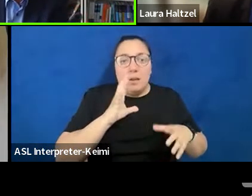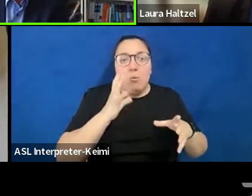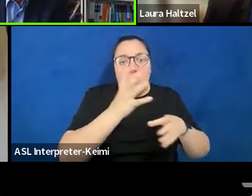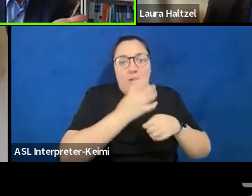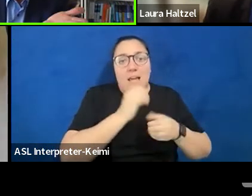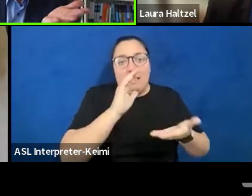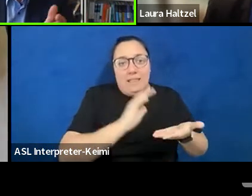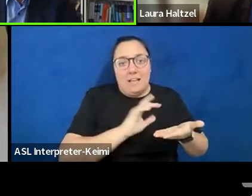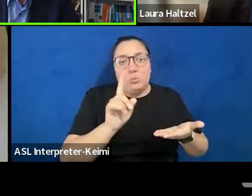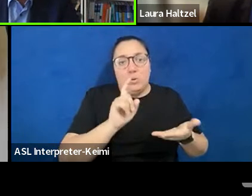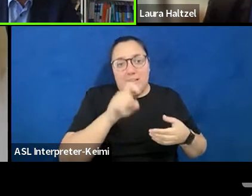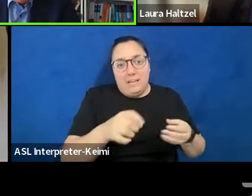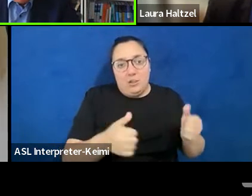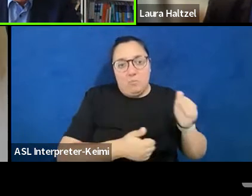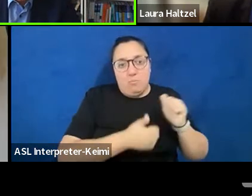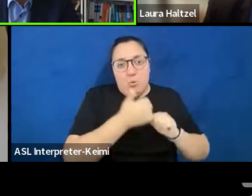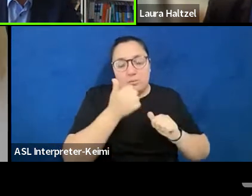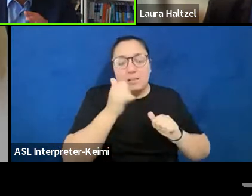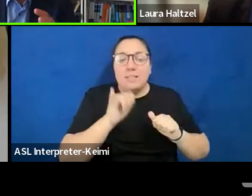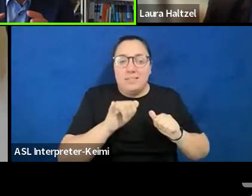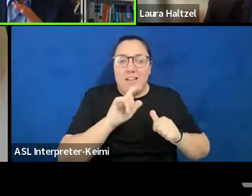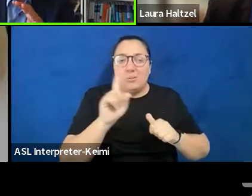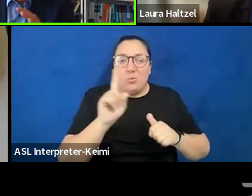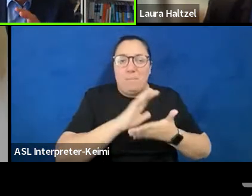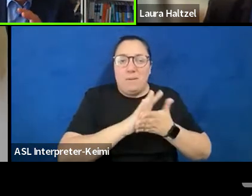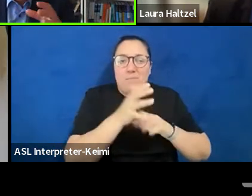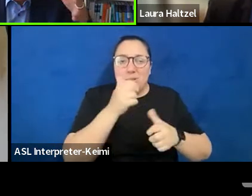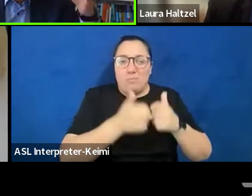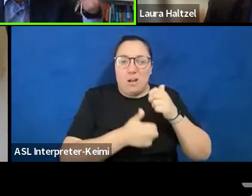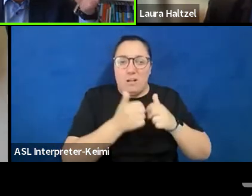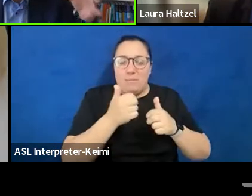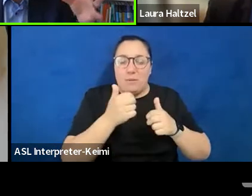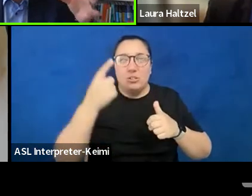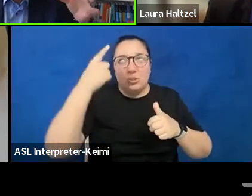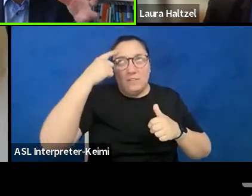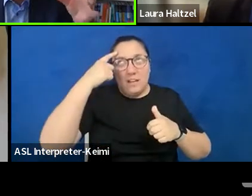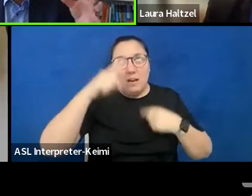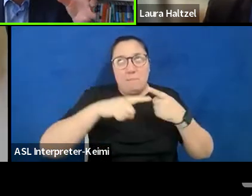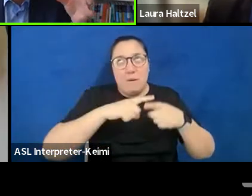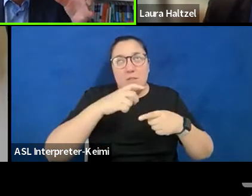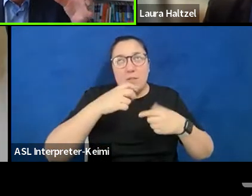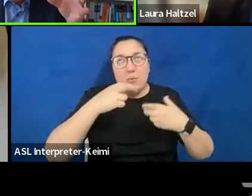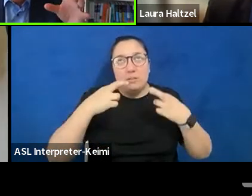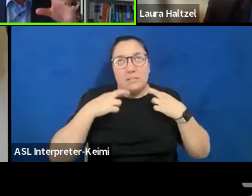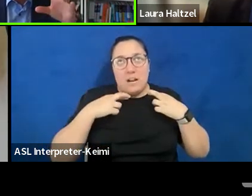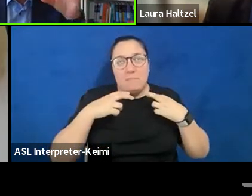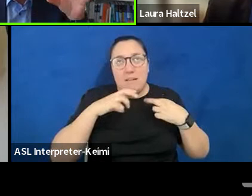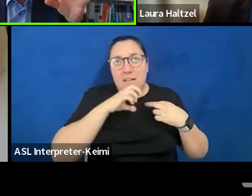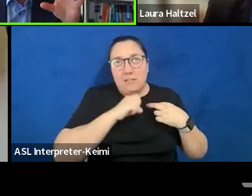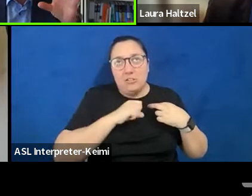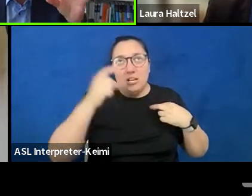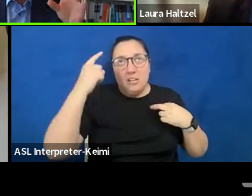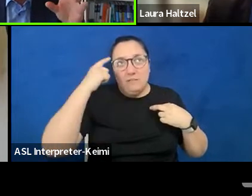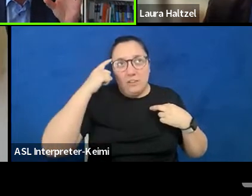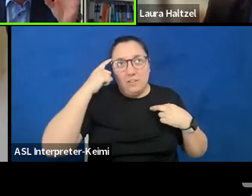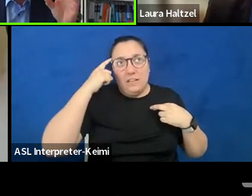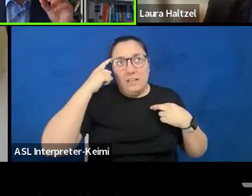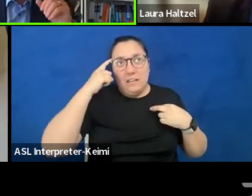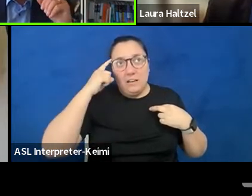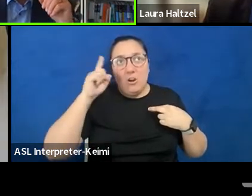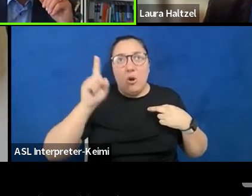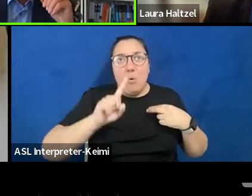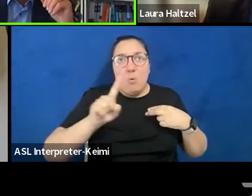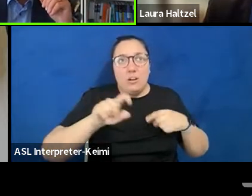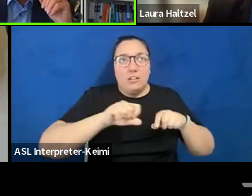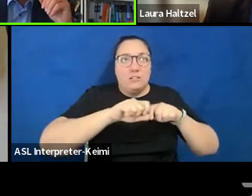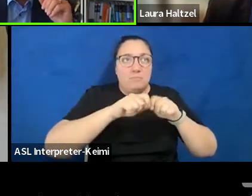the most. And that becomes problematic. So if we think about the retirement age, we have to think more holistically about how we would basically bend it and change